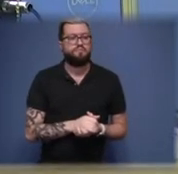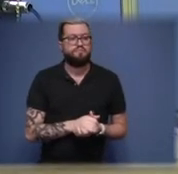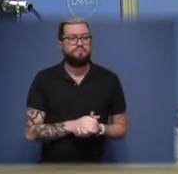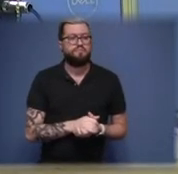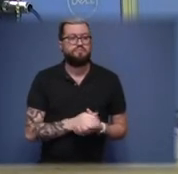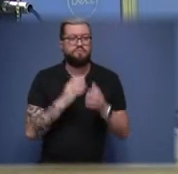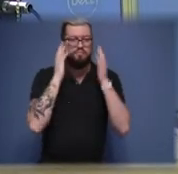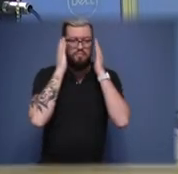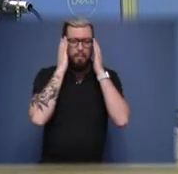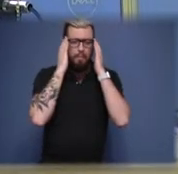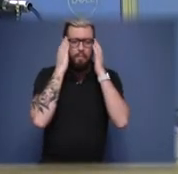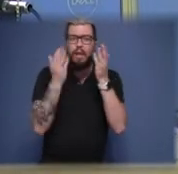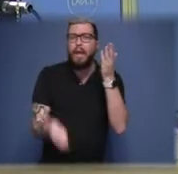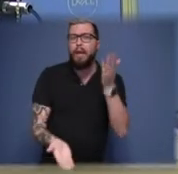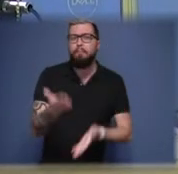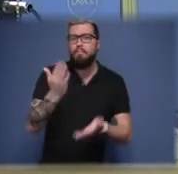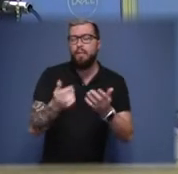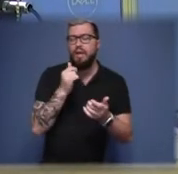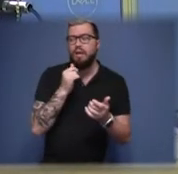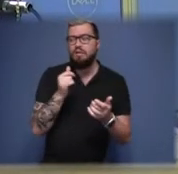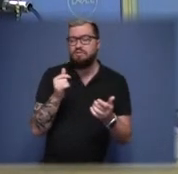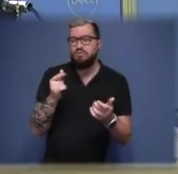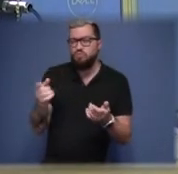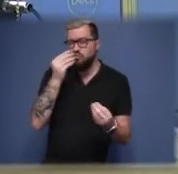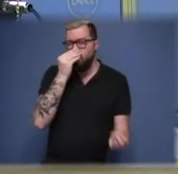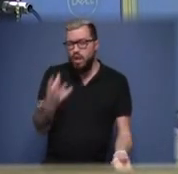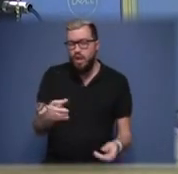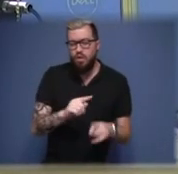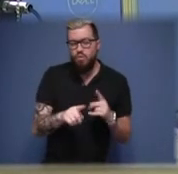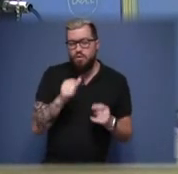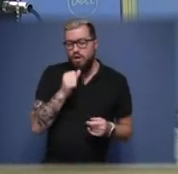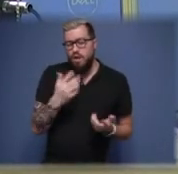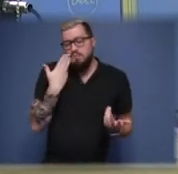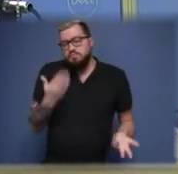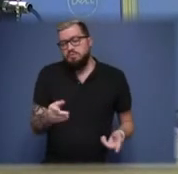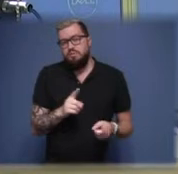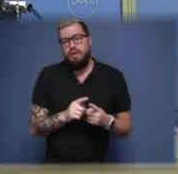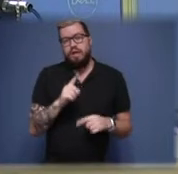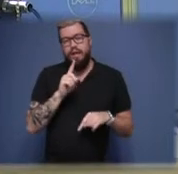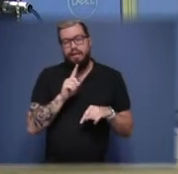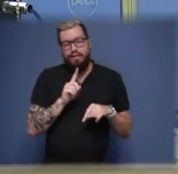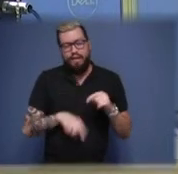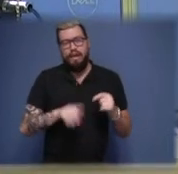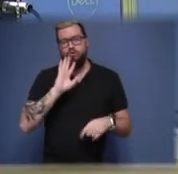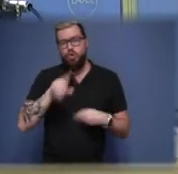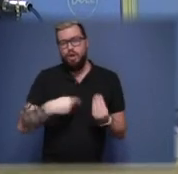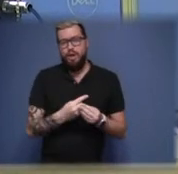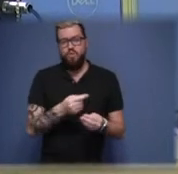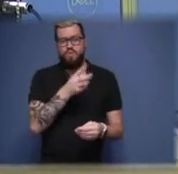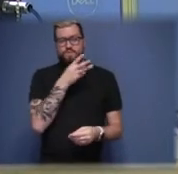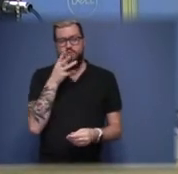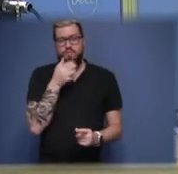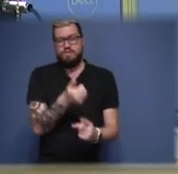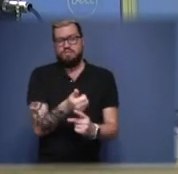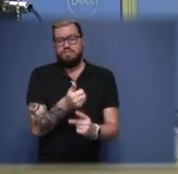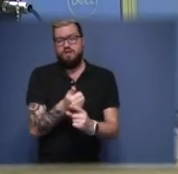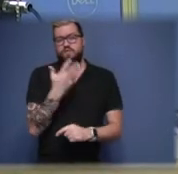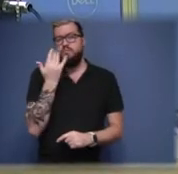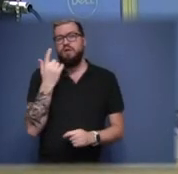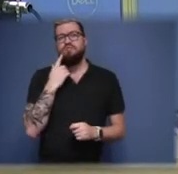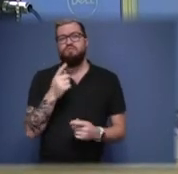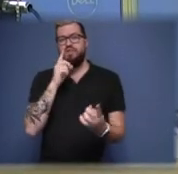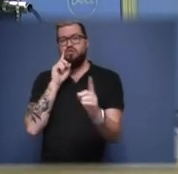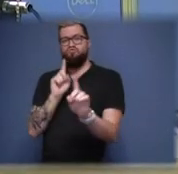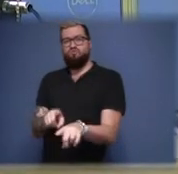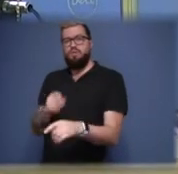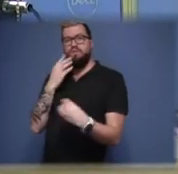And maybe that's not going to make a difference to you. And again, I can't really talk about what's going on with the farm because of the